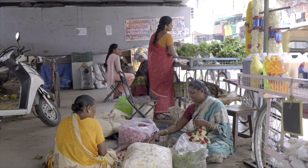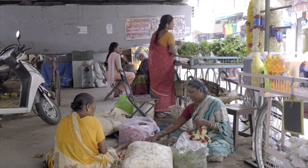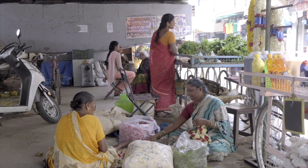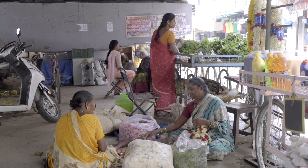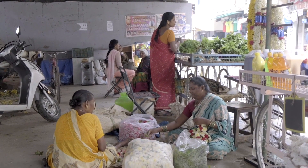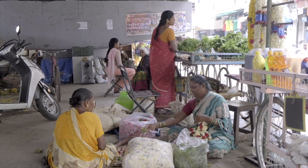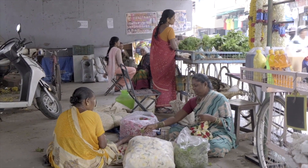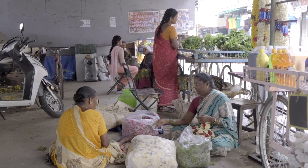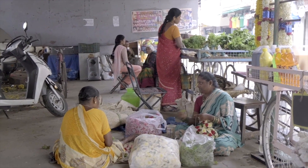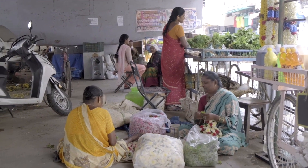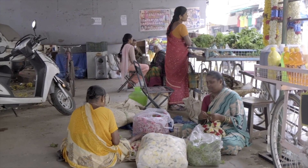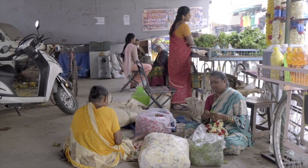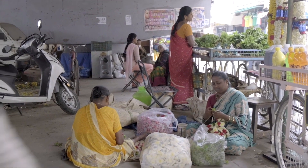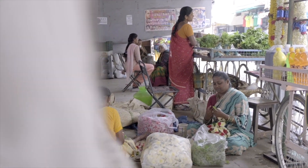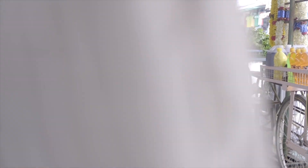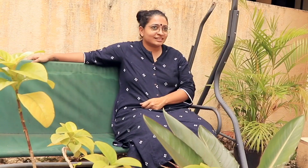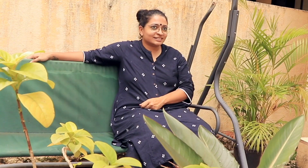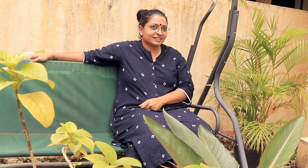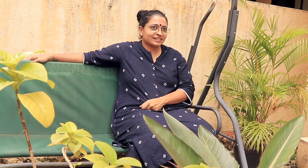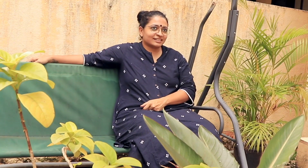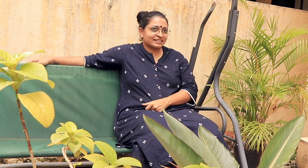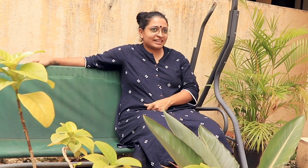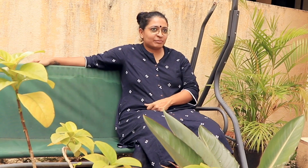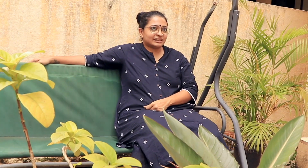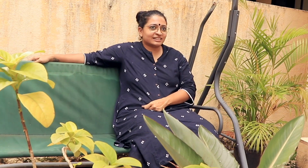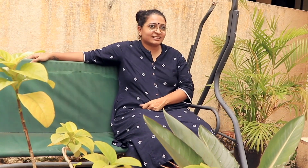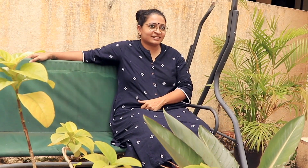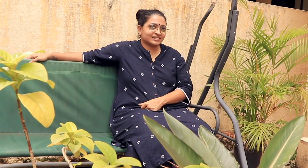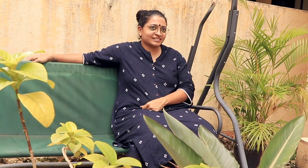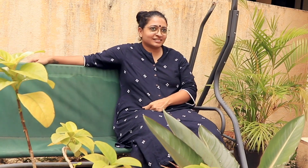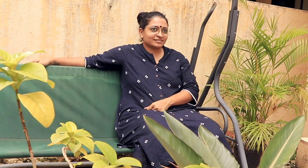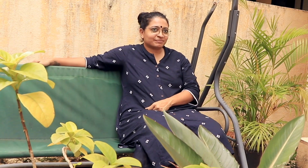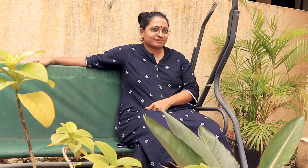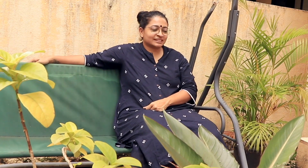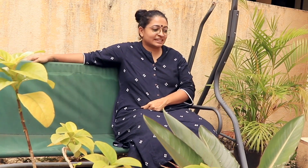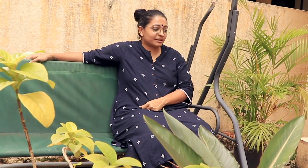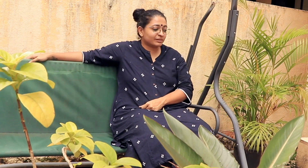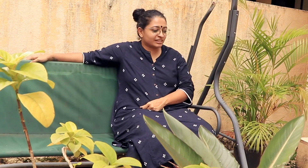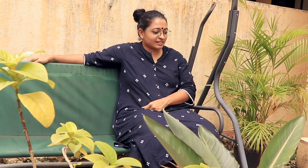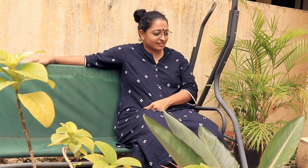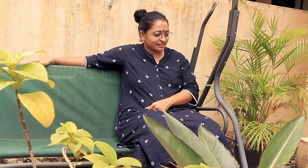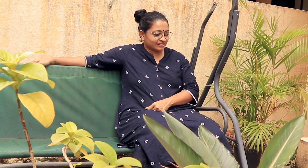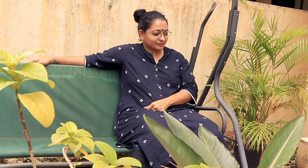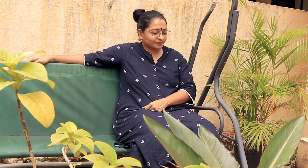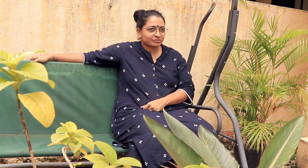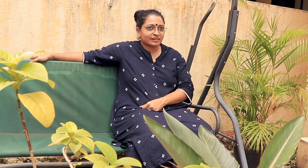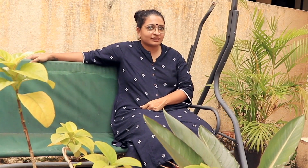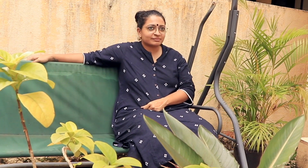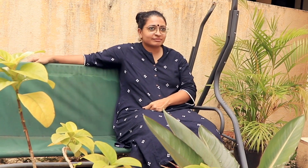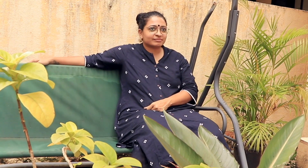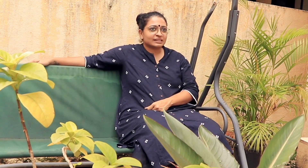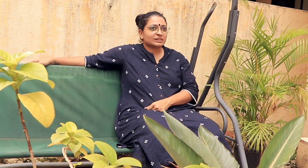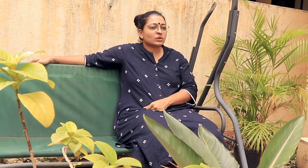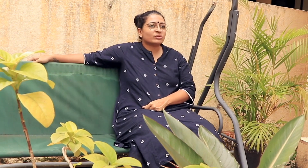of the things that we are also doing at these Anganwadis is installing swings so that the women have